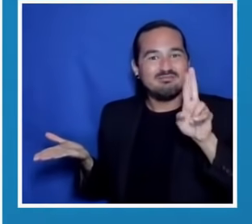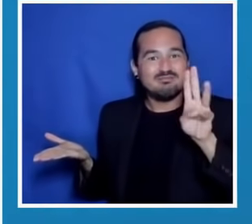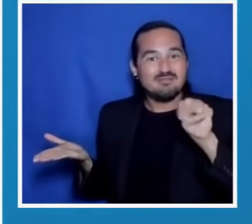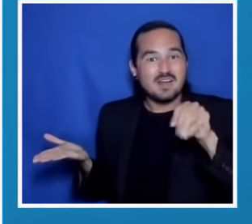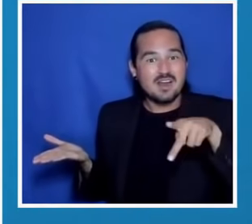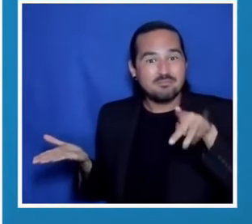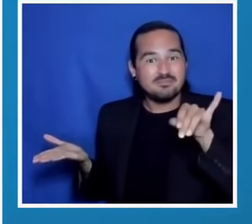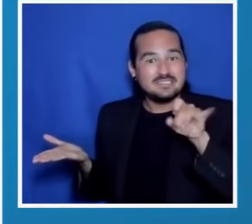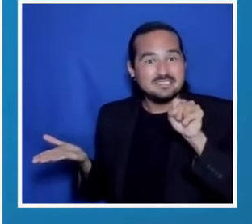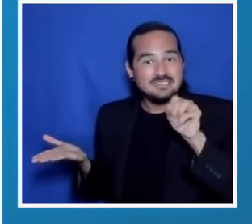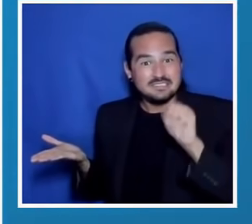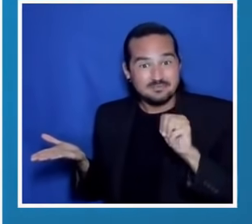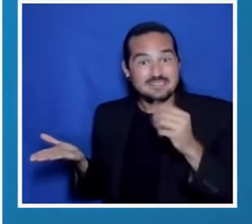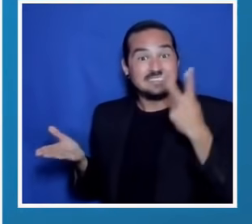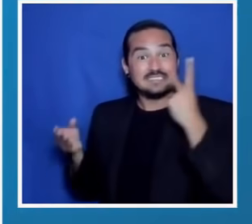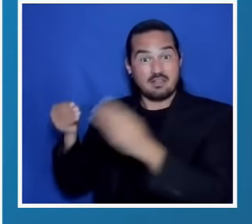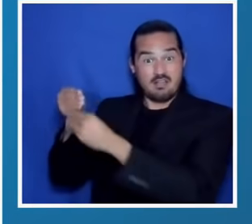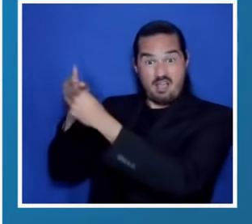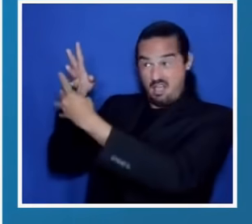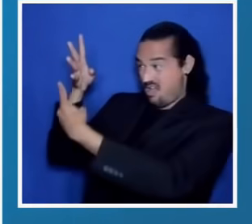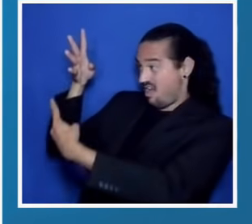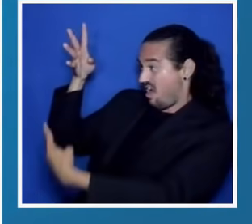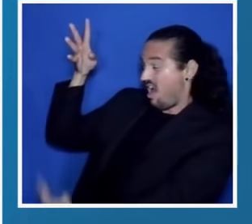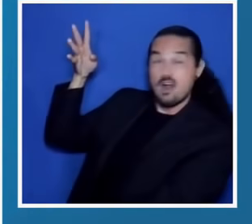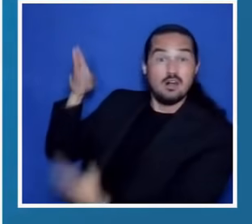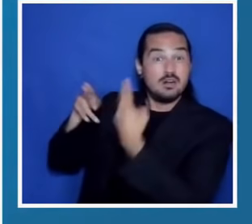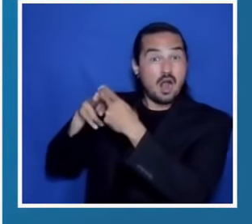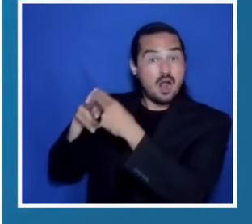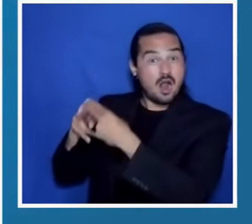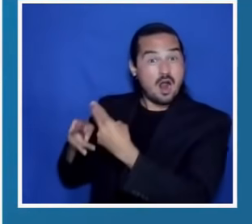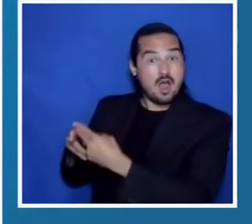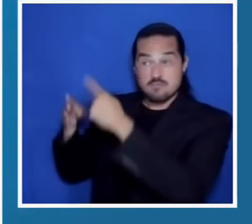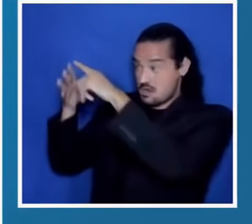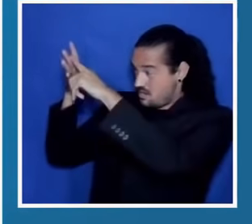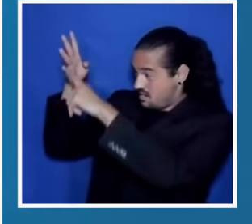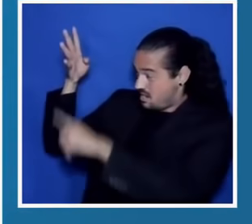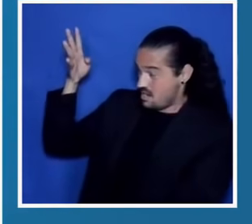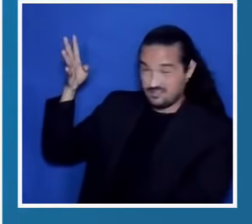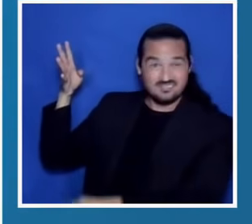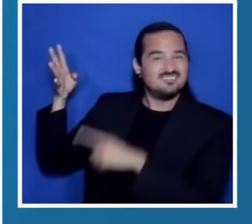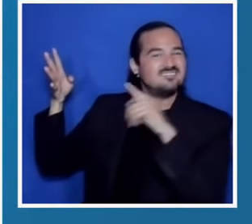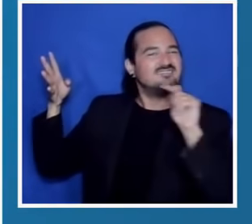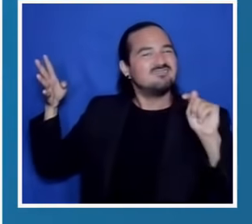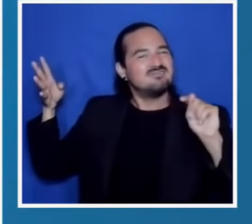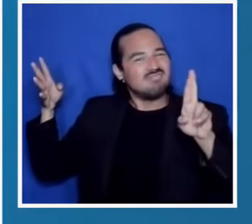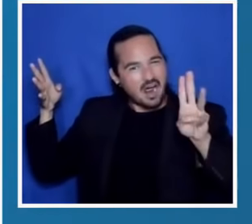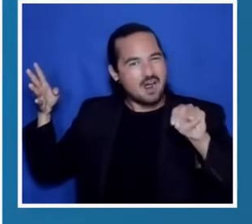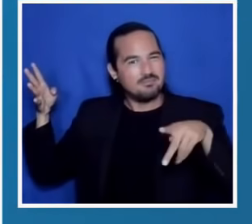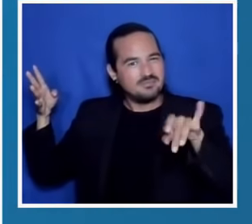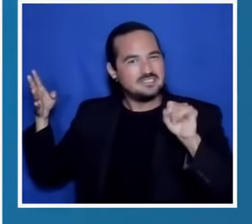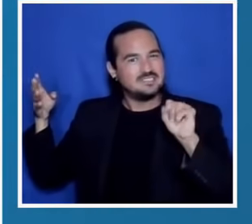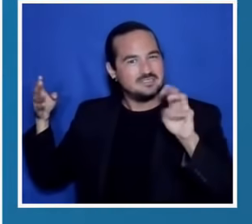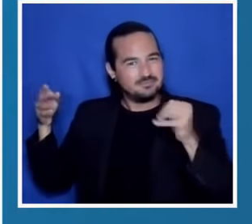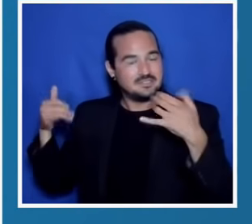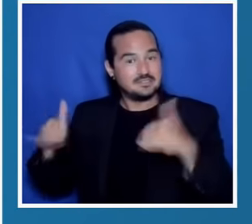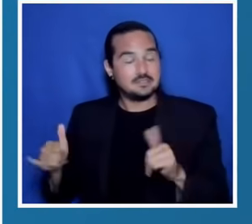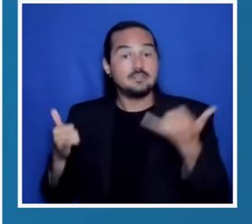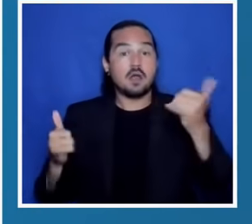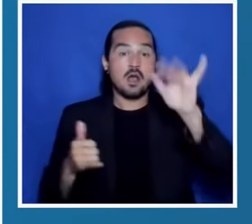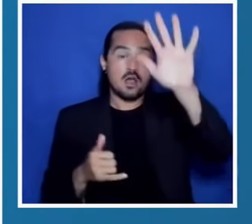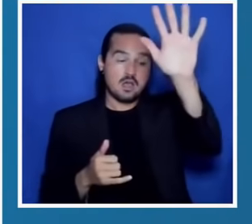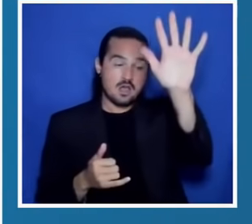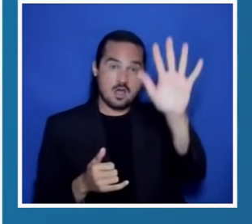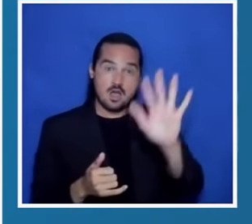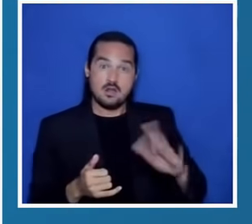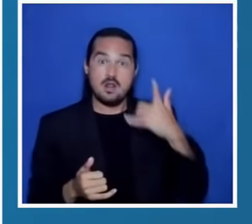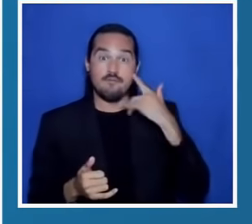for all of us here, 40 million Americans strong in the nation's largest and most populous state, but also to send